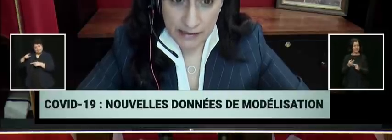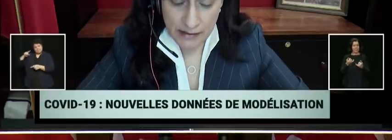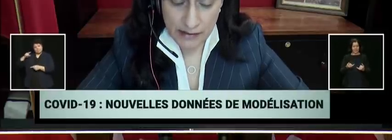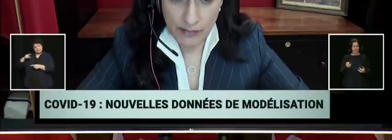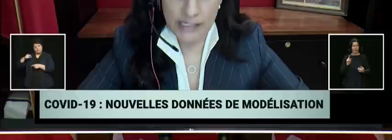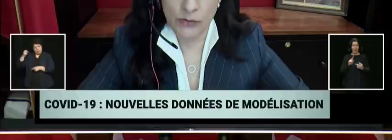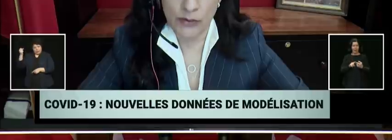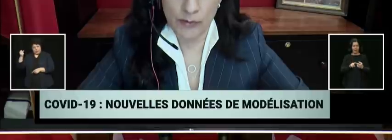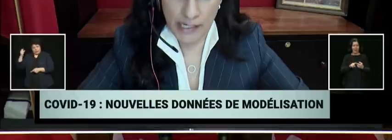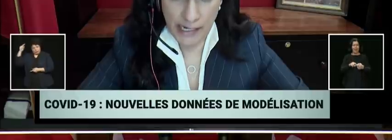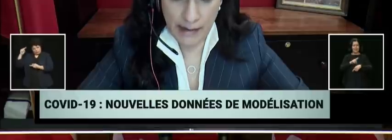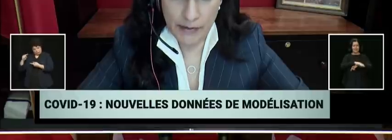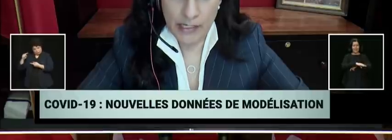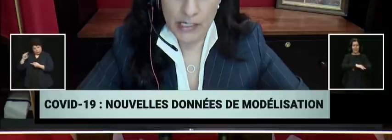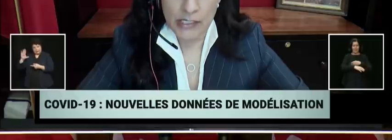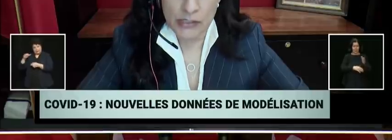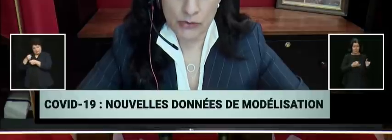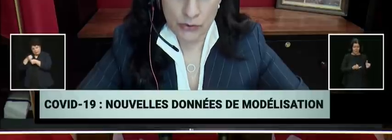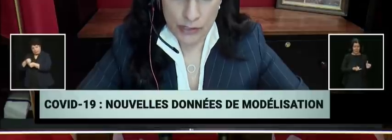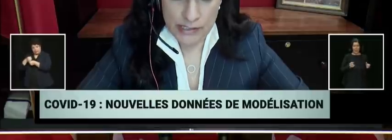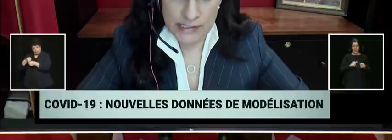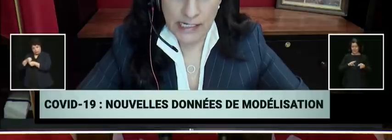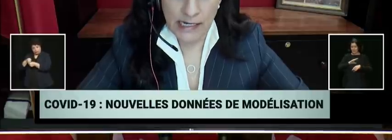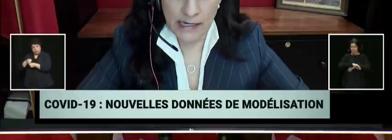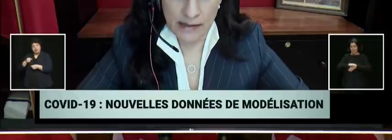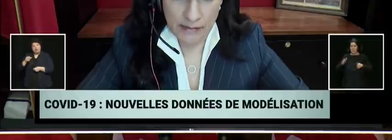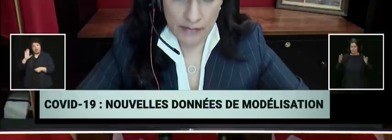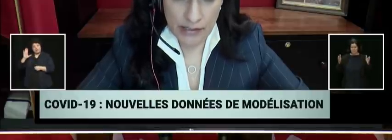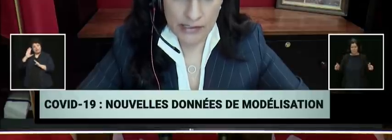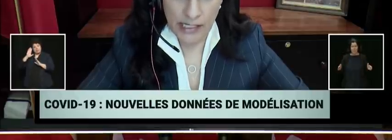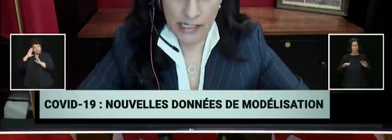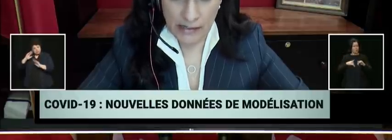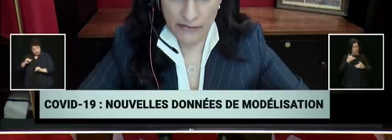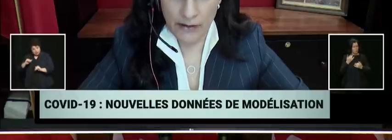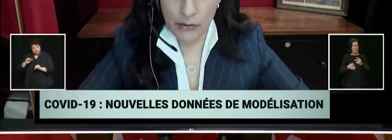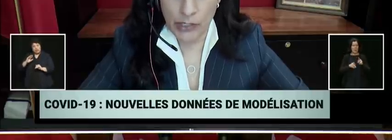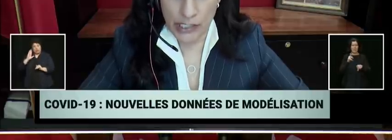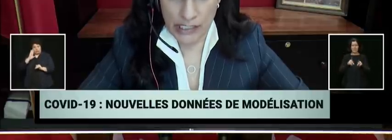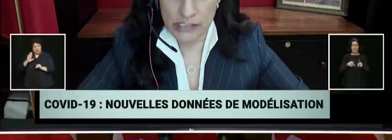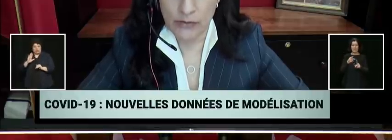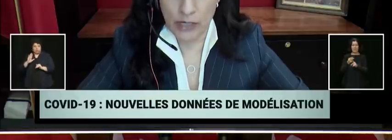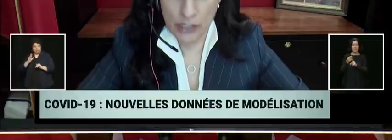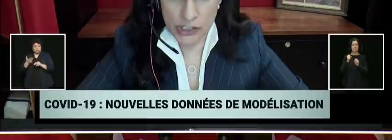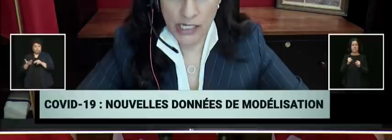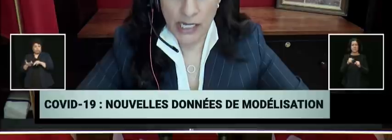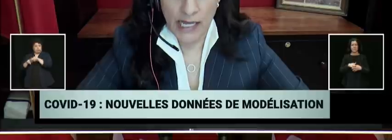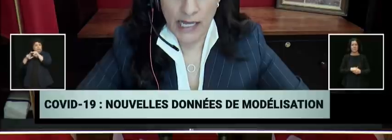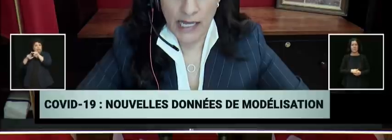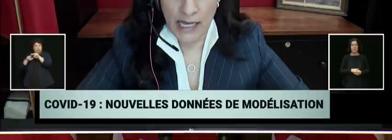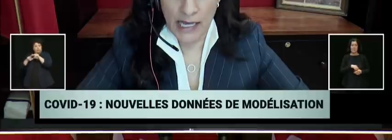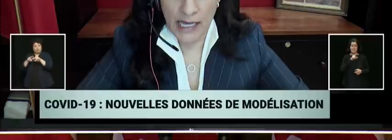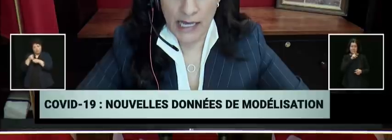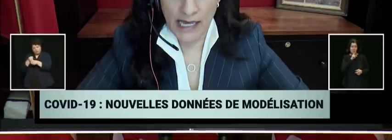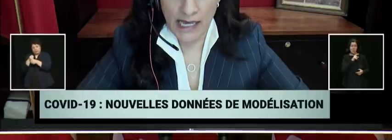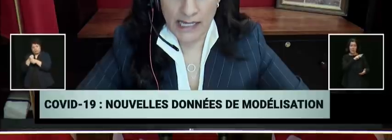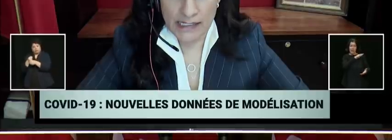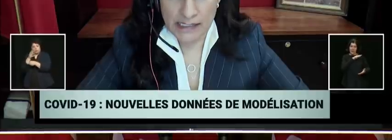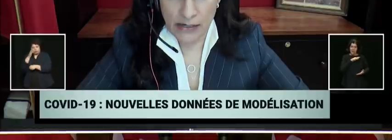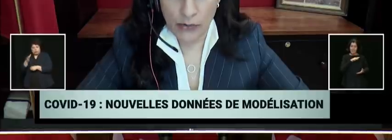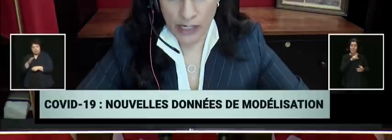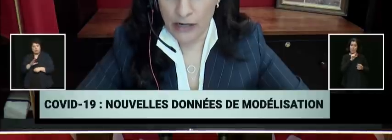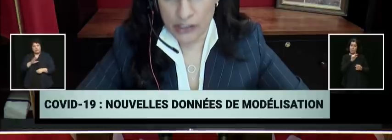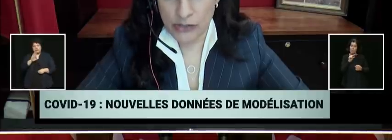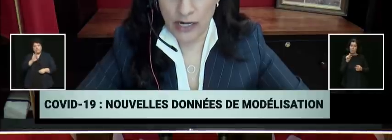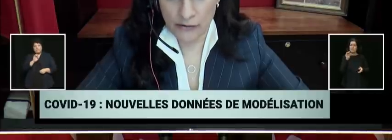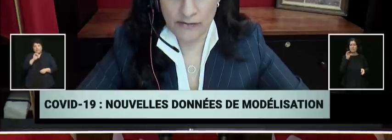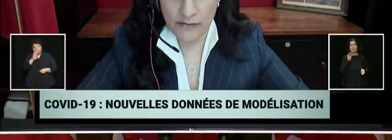that pace will pick up towards the middle and end of February and into March, and we are on track